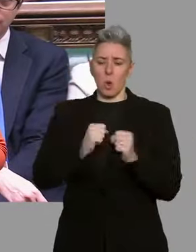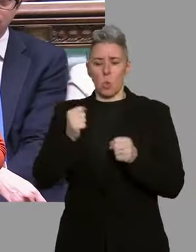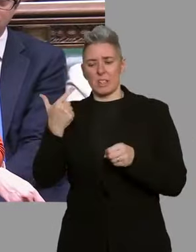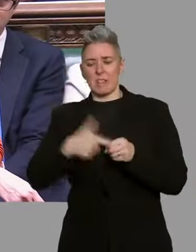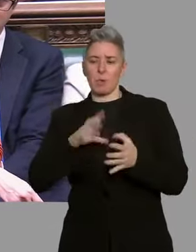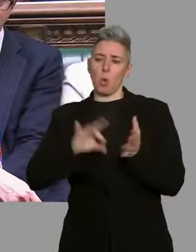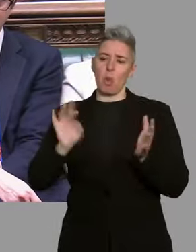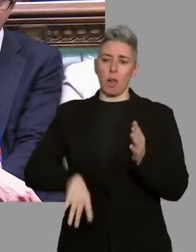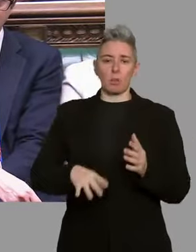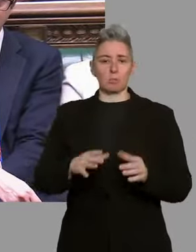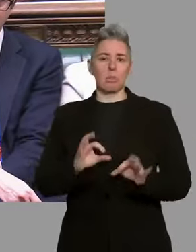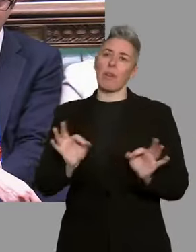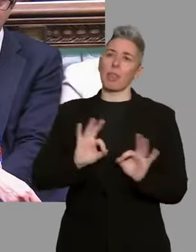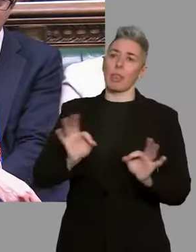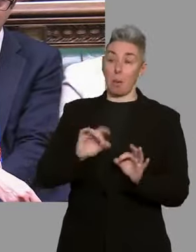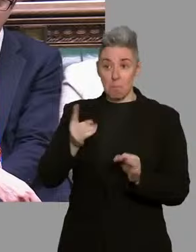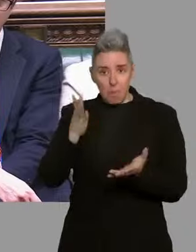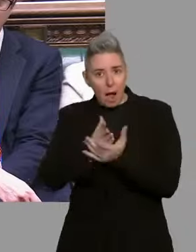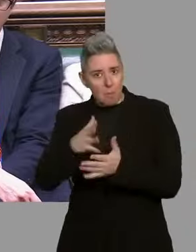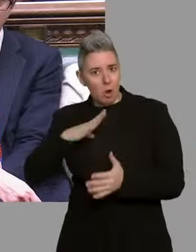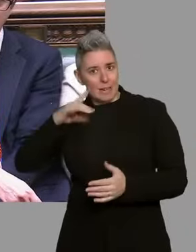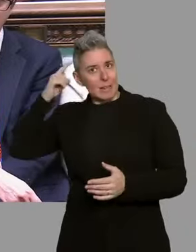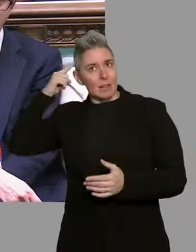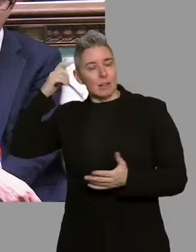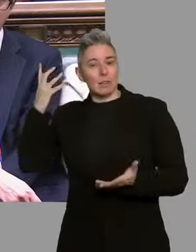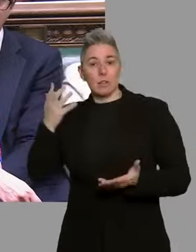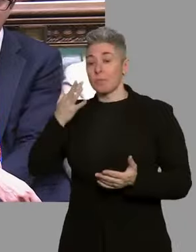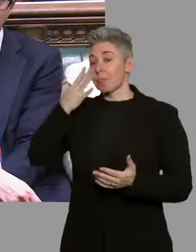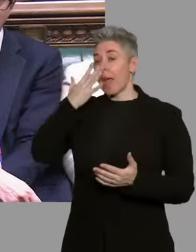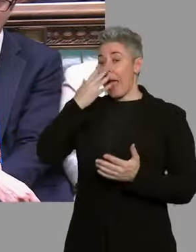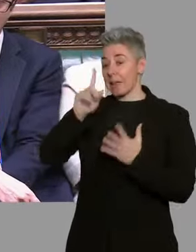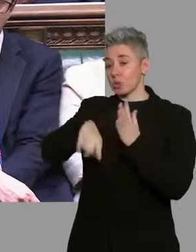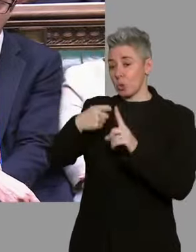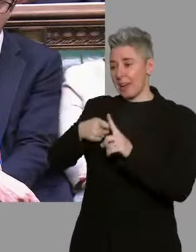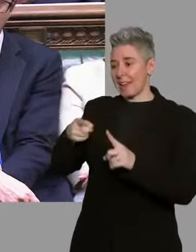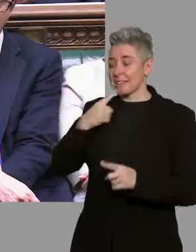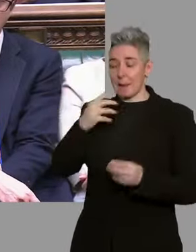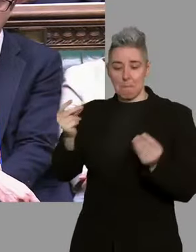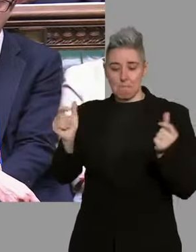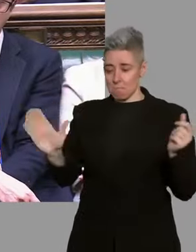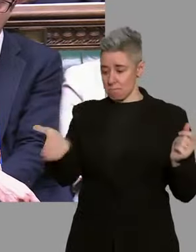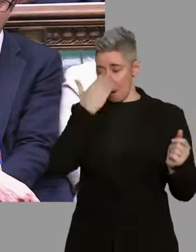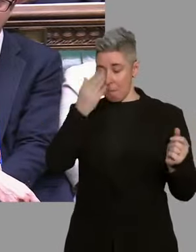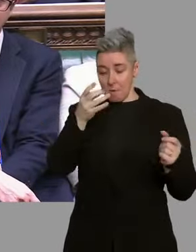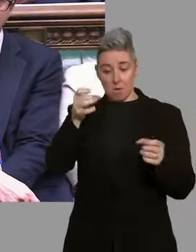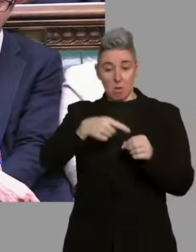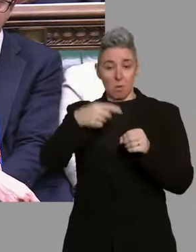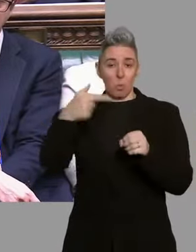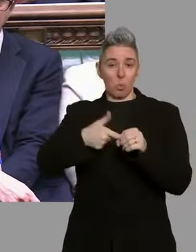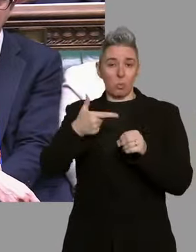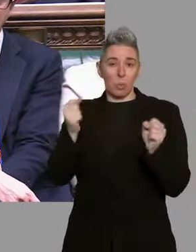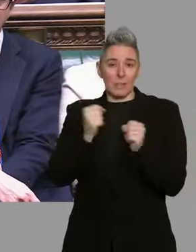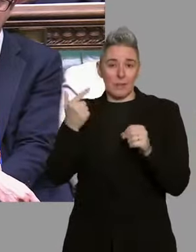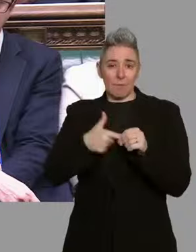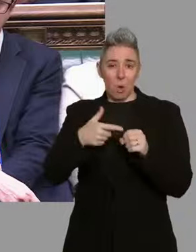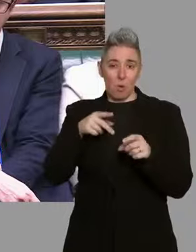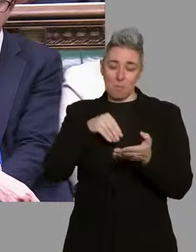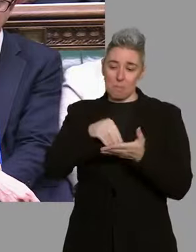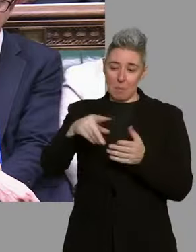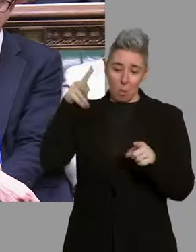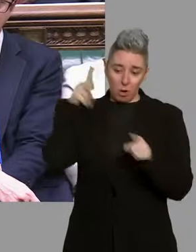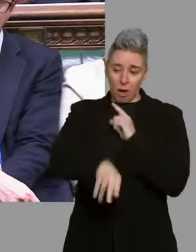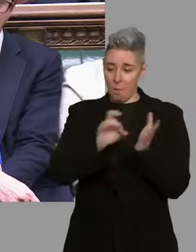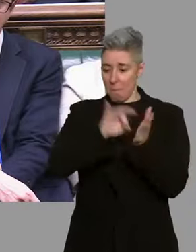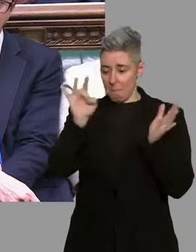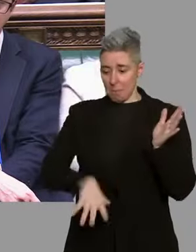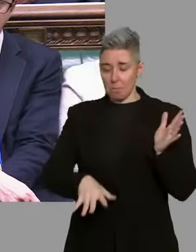payment with very little notice will potentially jeopardise the health and finances of millions of older people. Does he